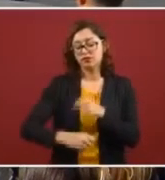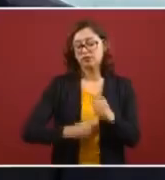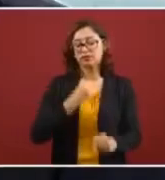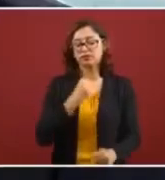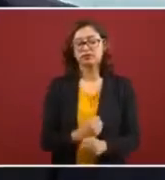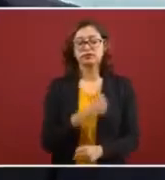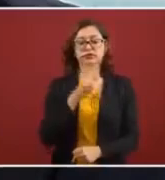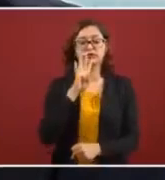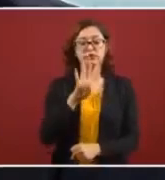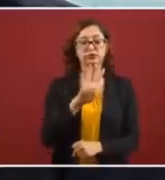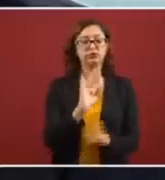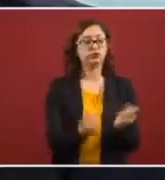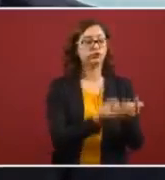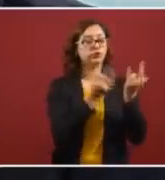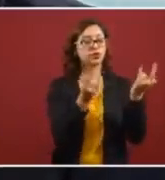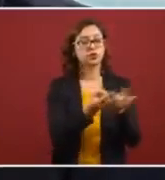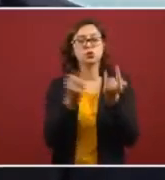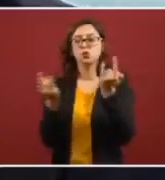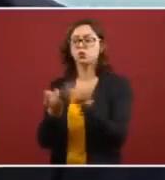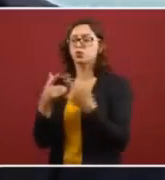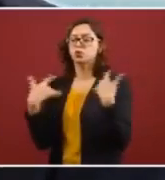19 stories are